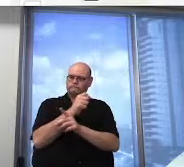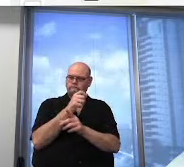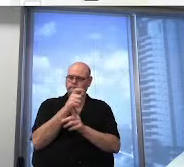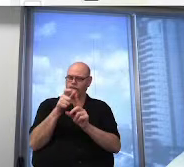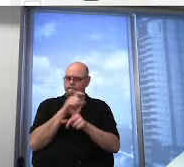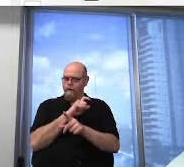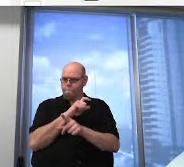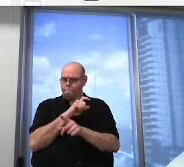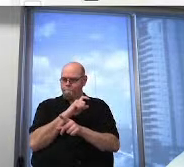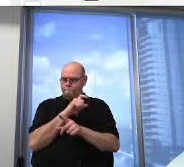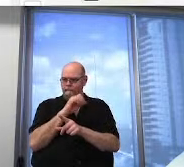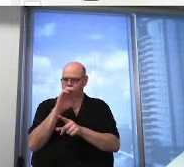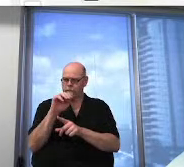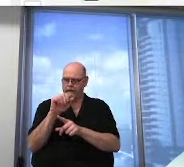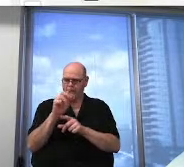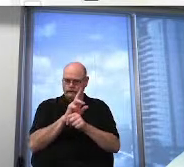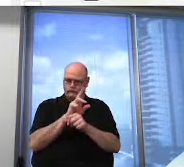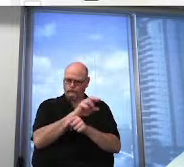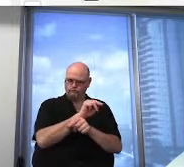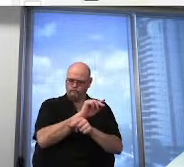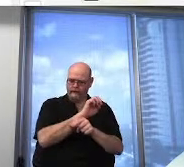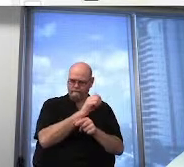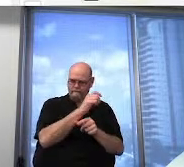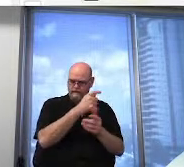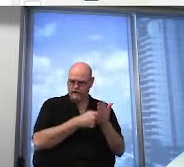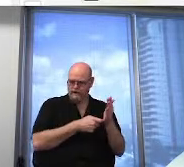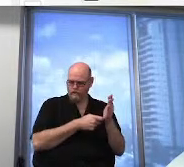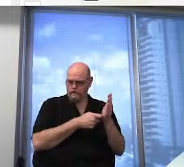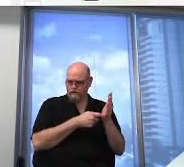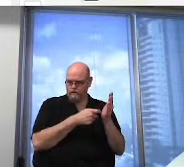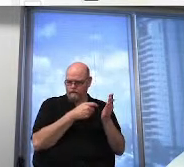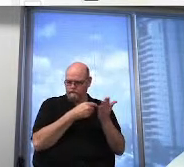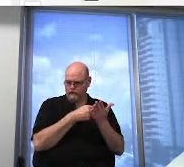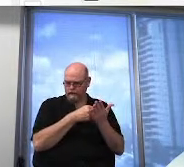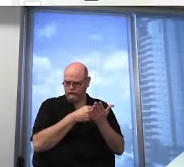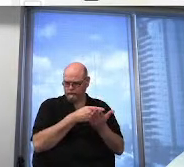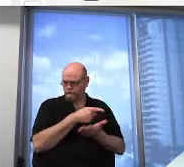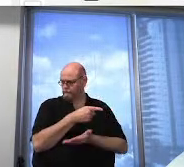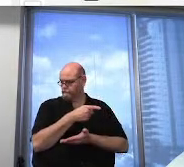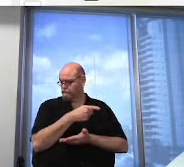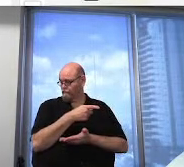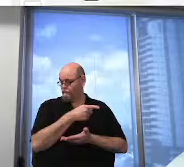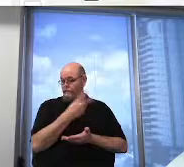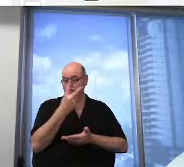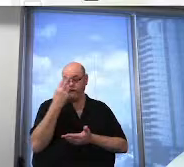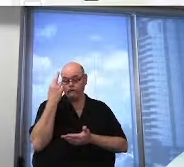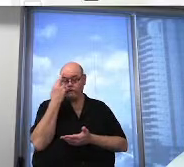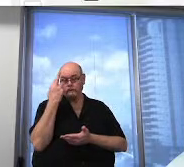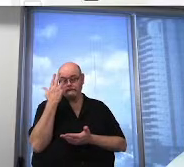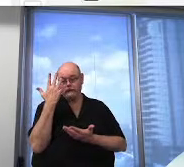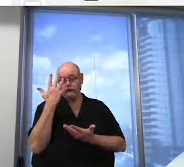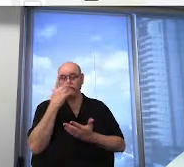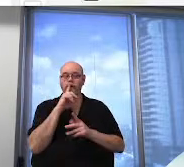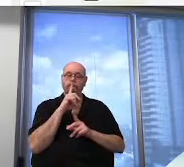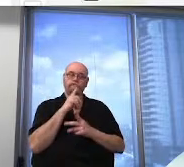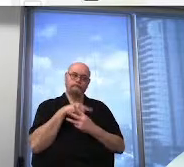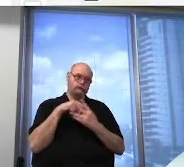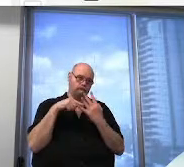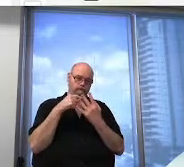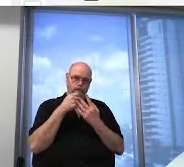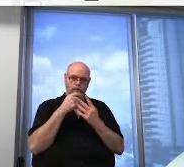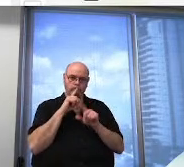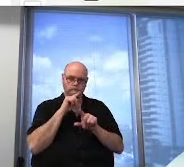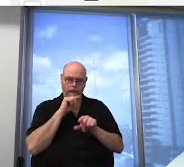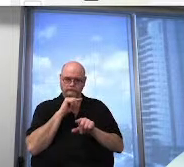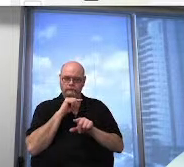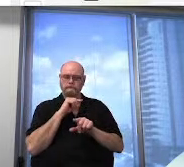take it out of the FEMA process and use ratepayer funding? is a twofold. I'll provide a couple responses on this.